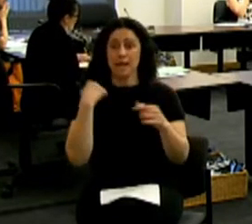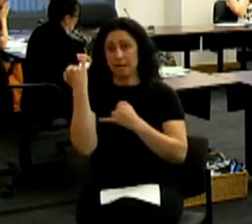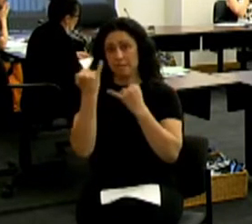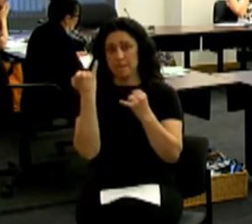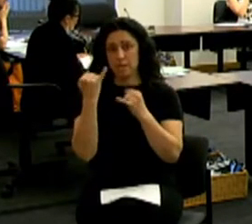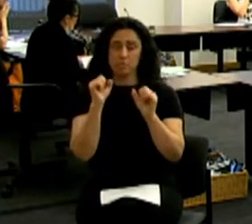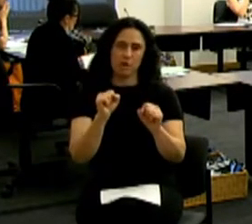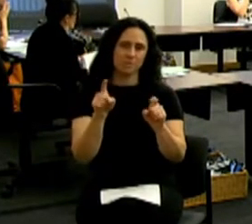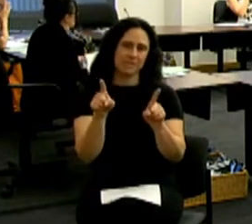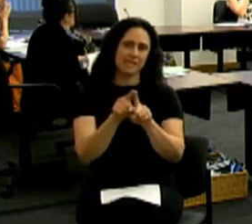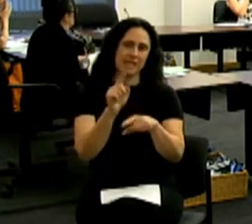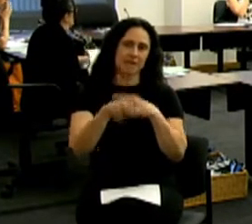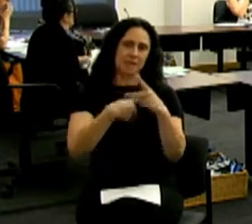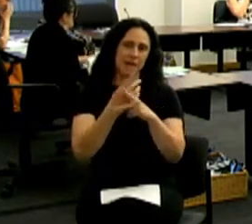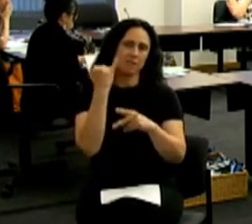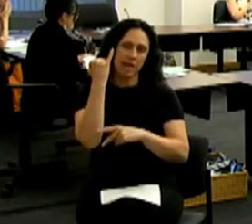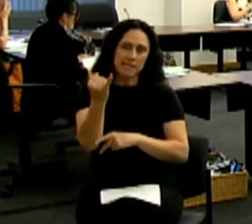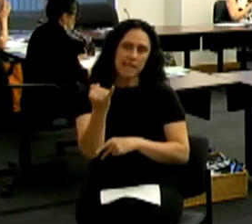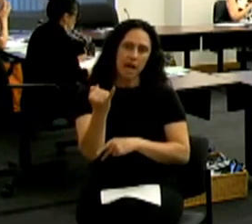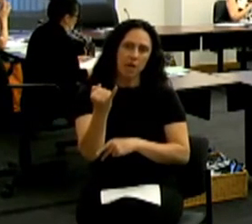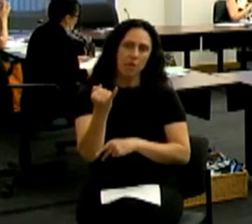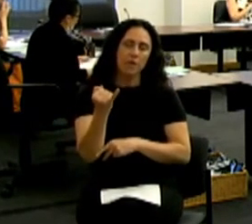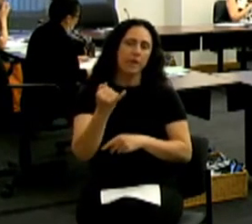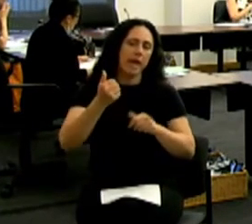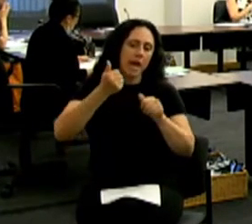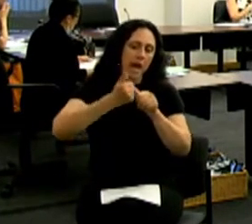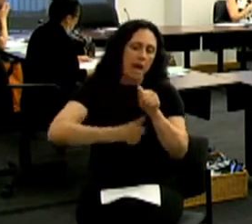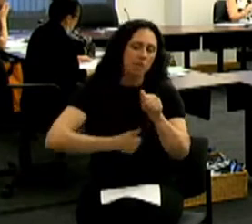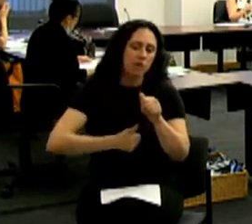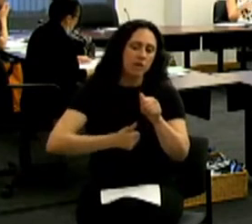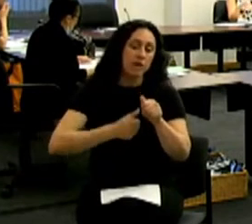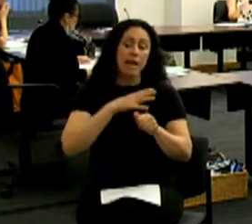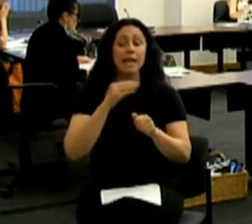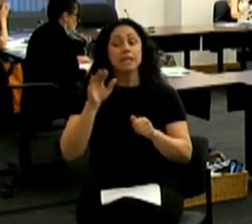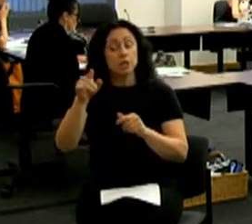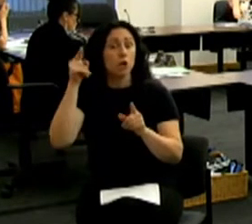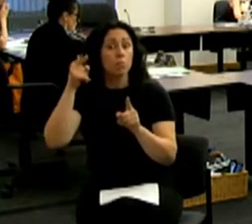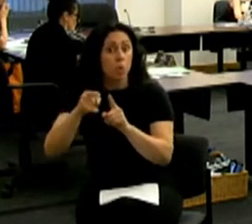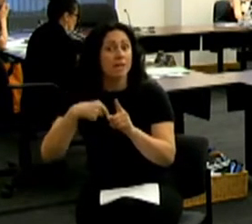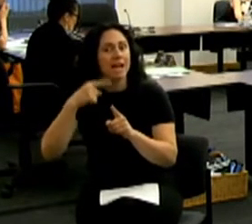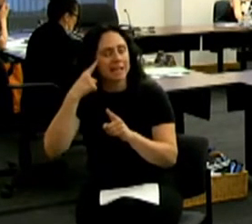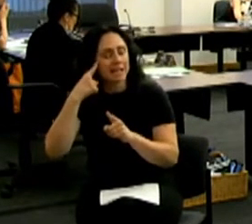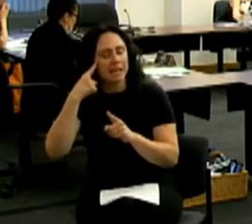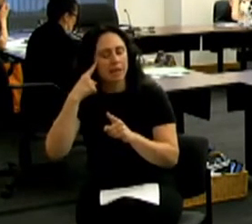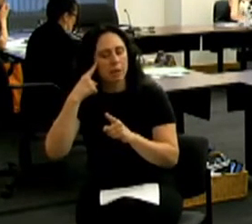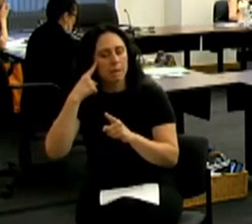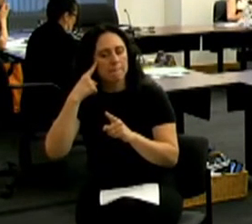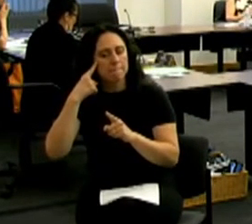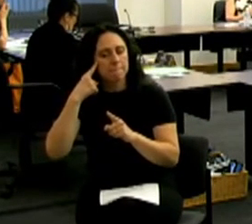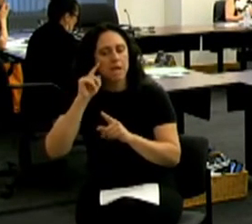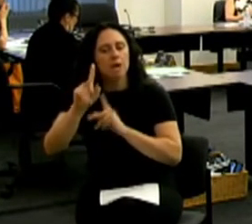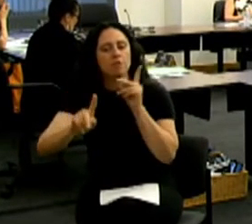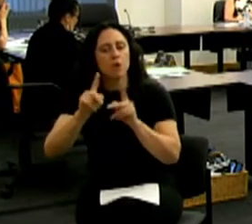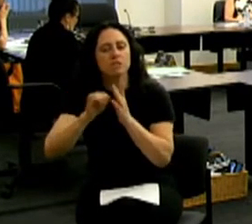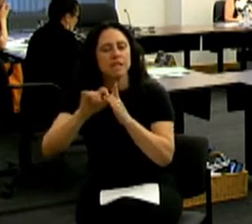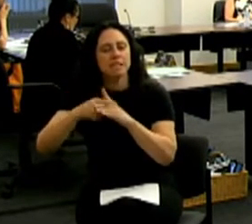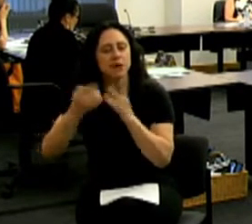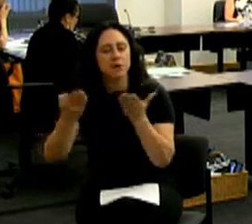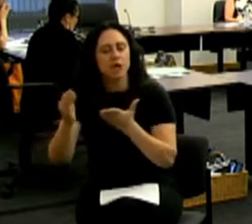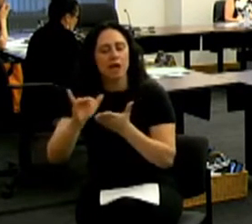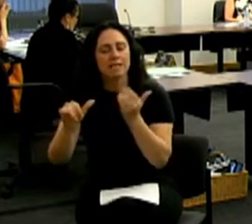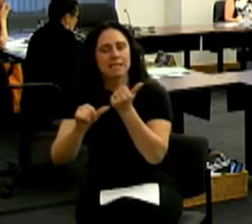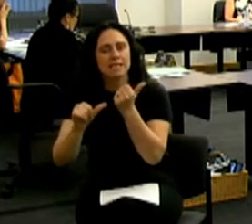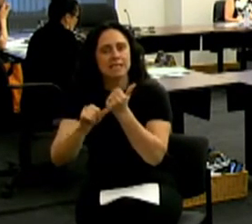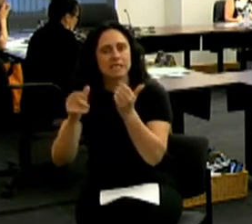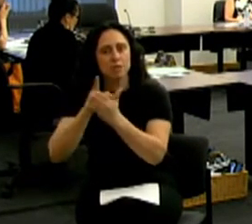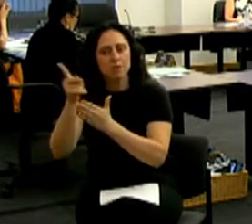it's probably the same kind of idea where and to your point, I think, folks who start out here as an